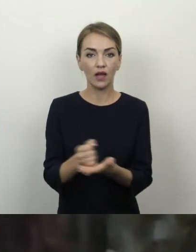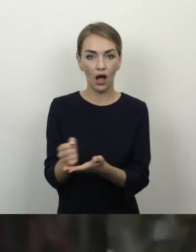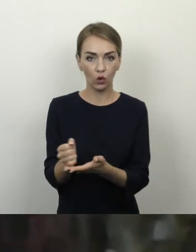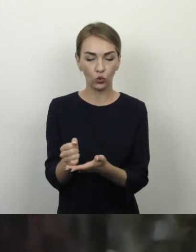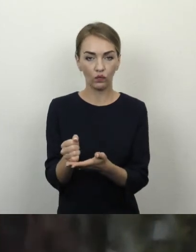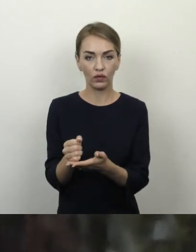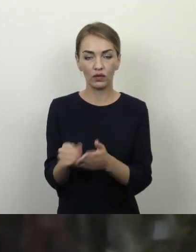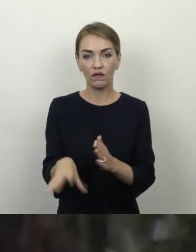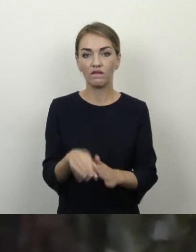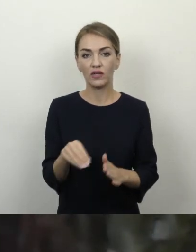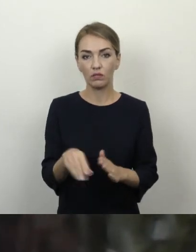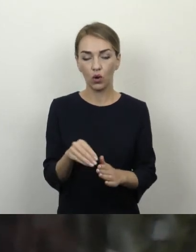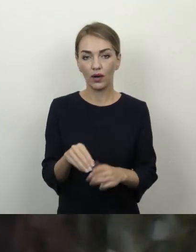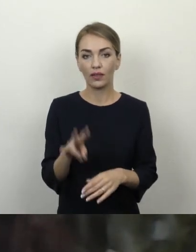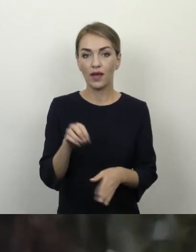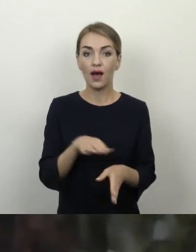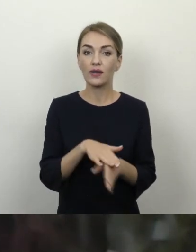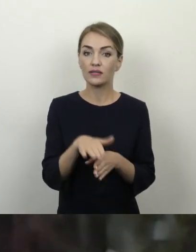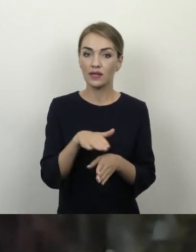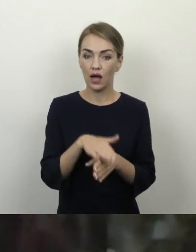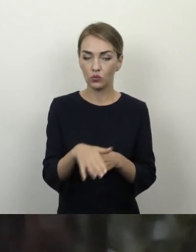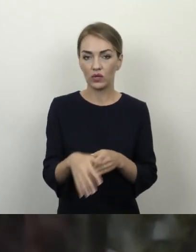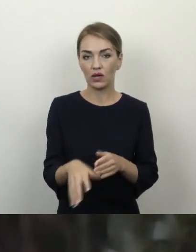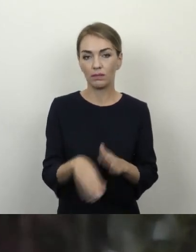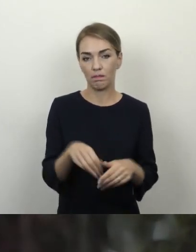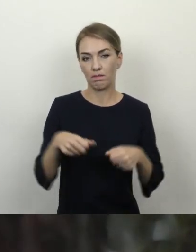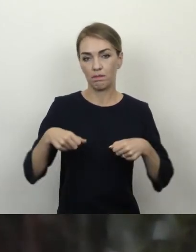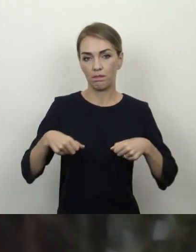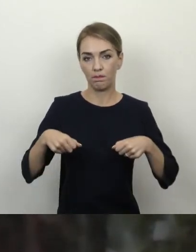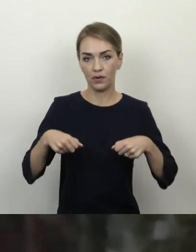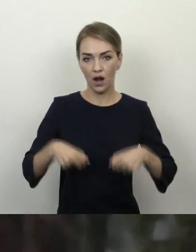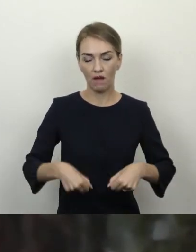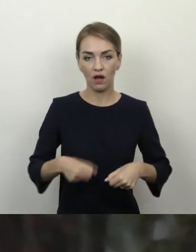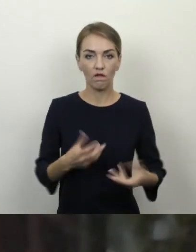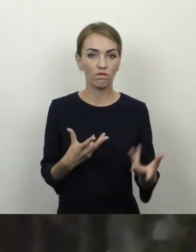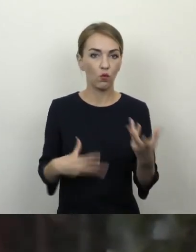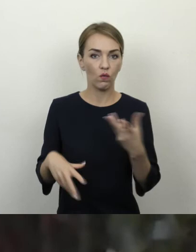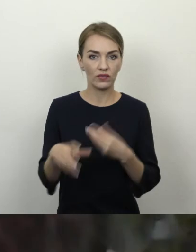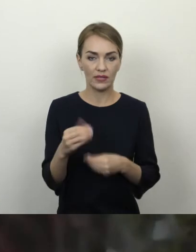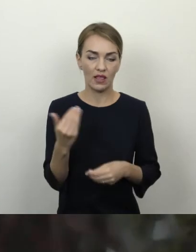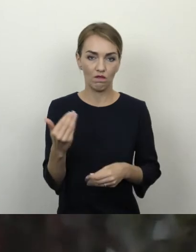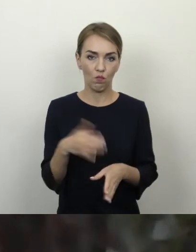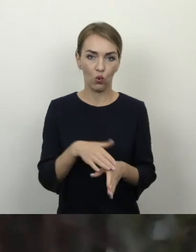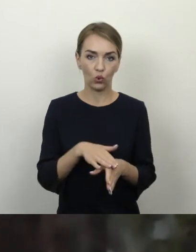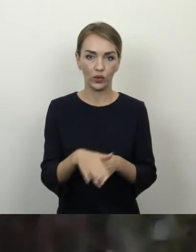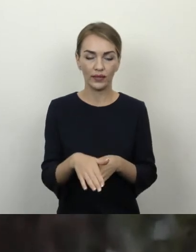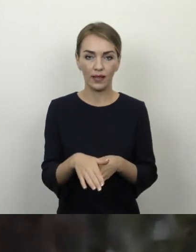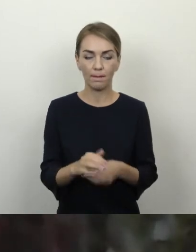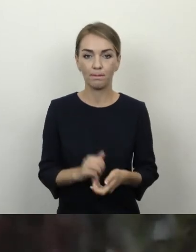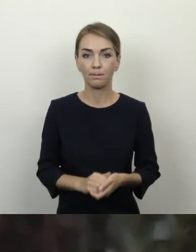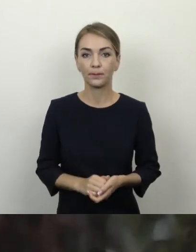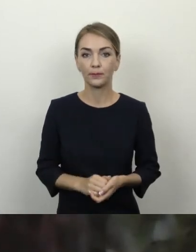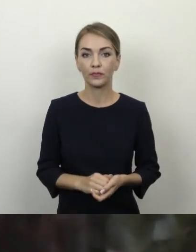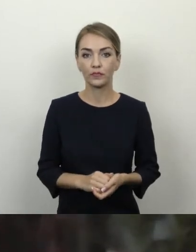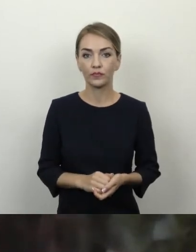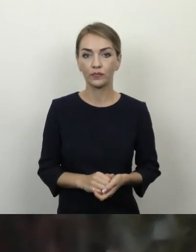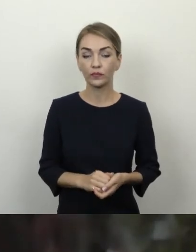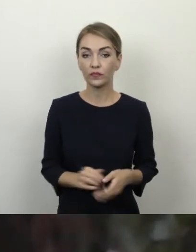the candidates and parties to fully